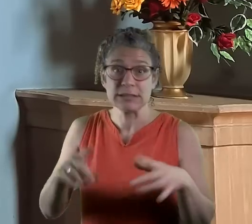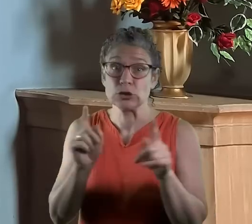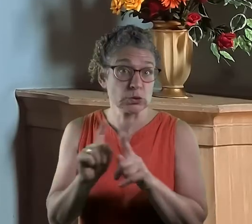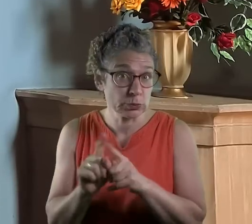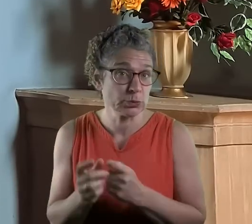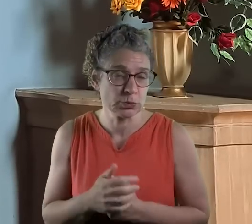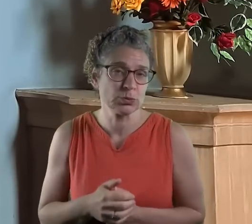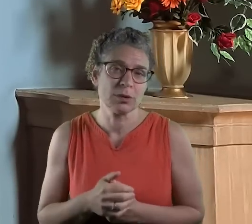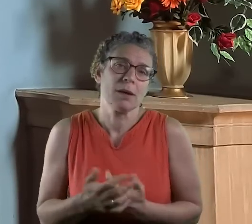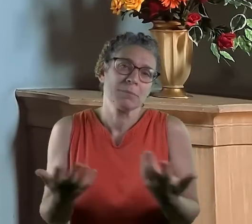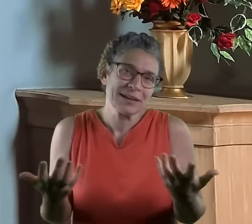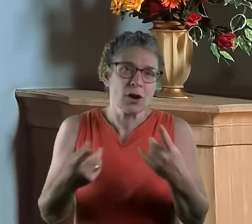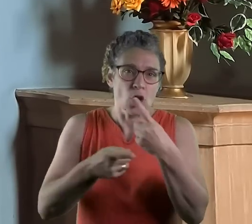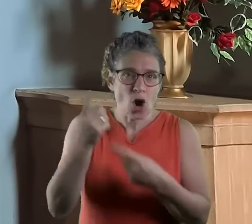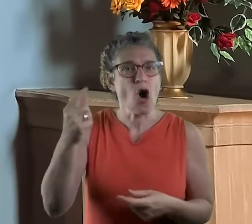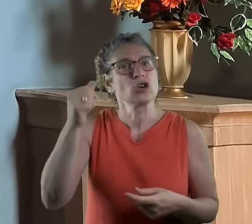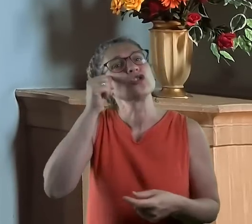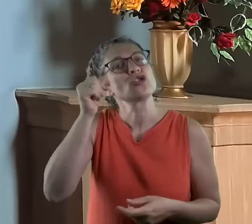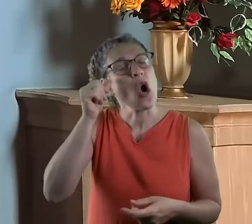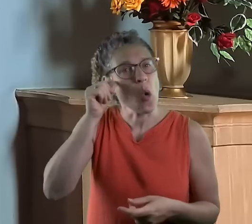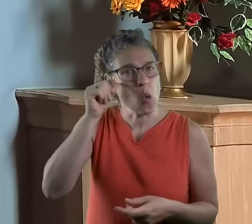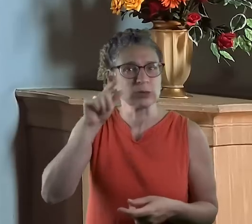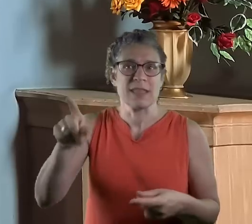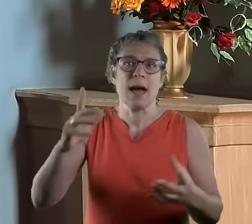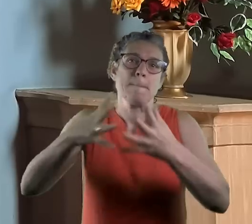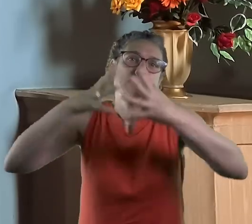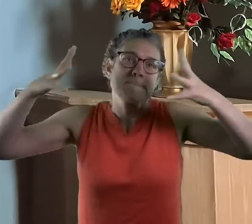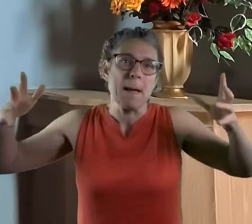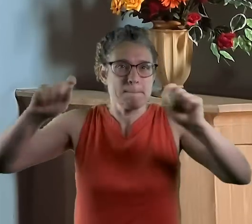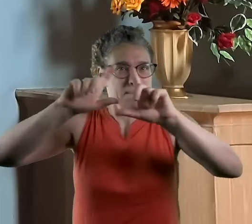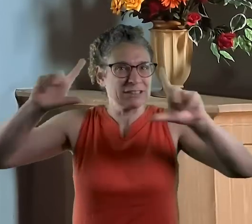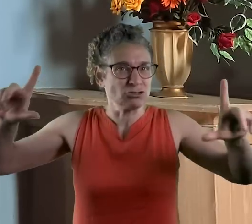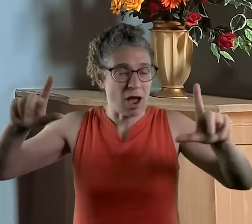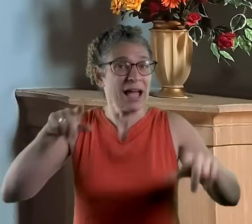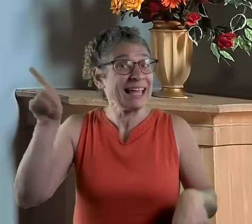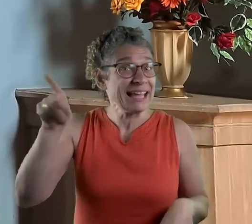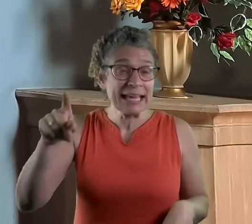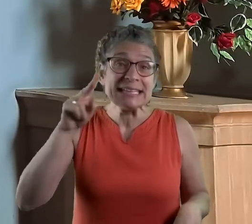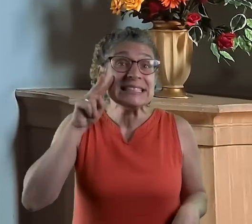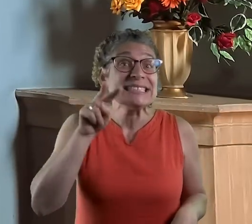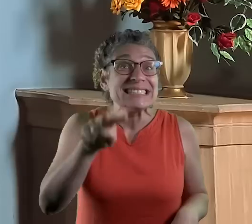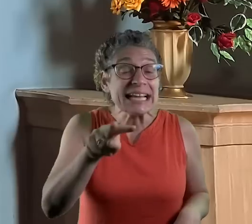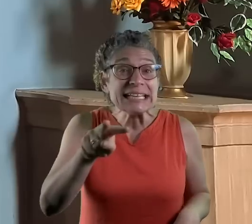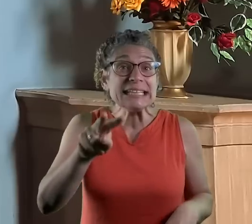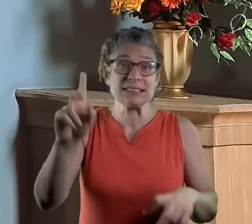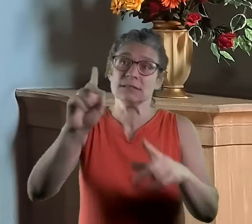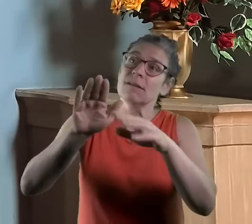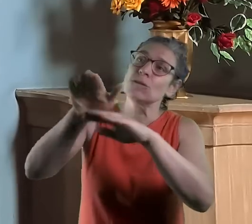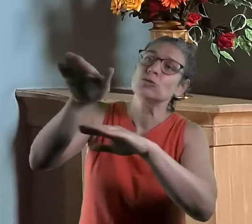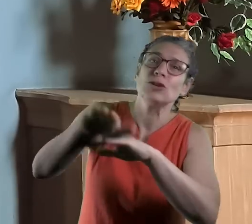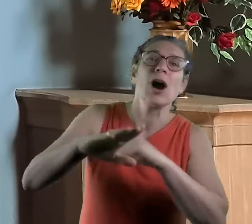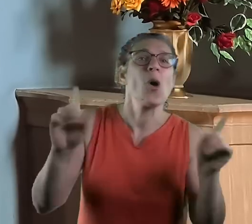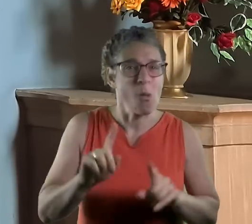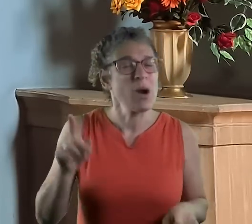And yet, God knows how things will work out in the bigger picture. He sees over the horizon towards what we cannot.